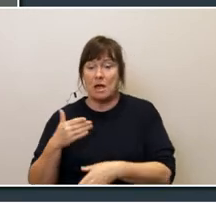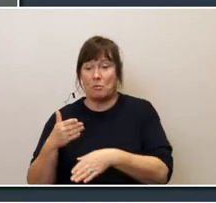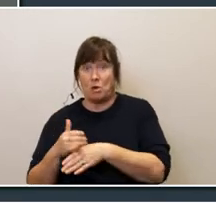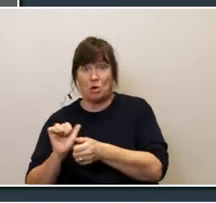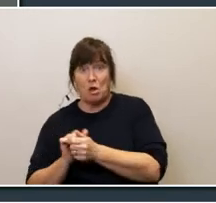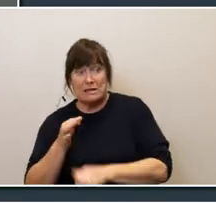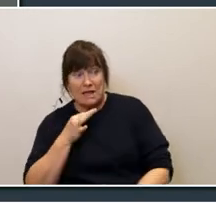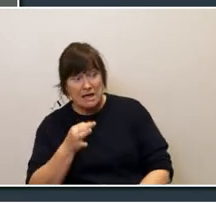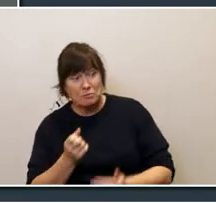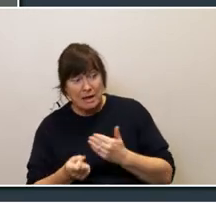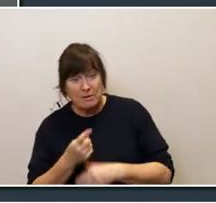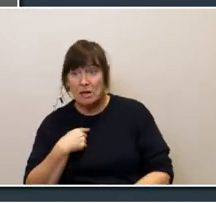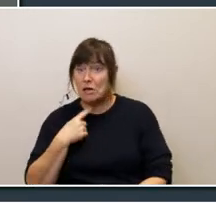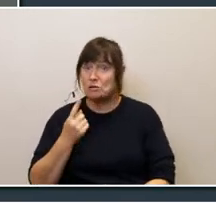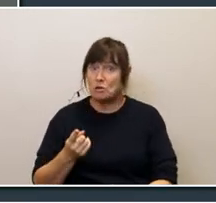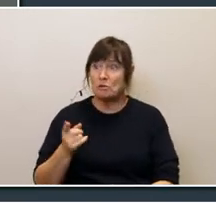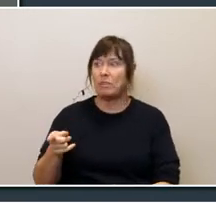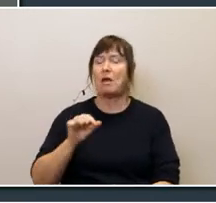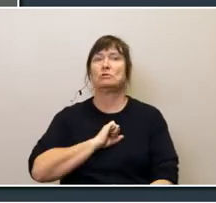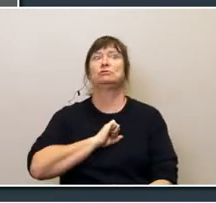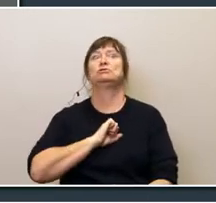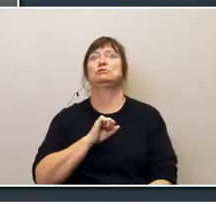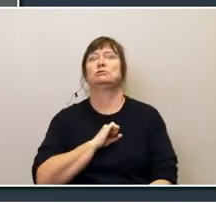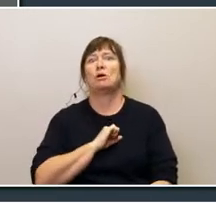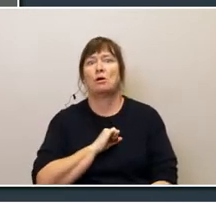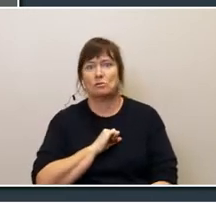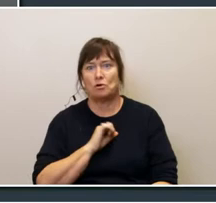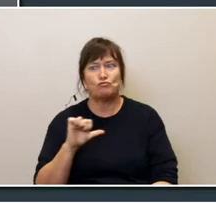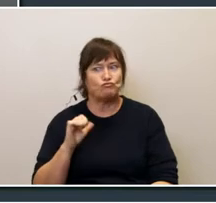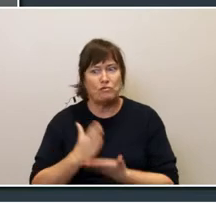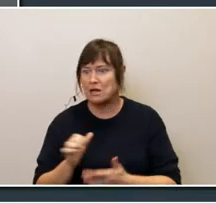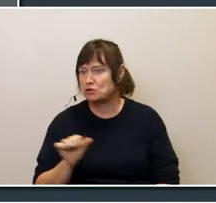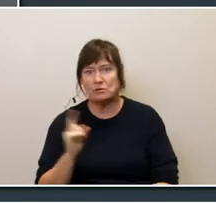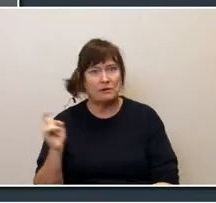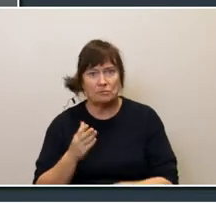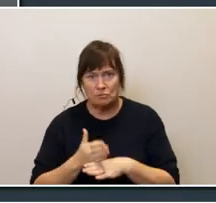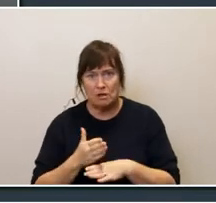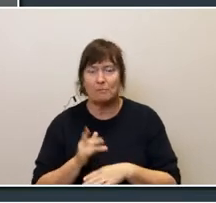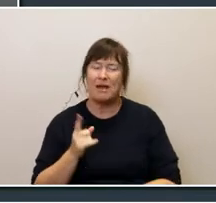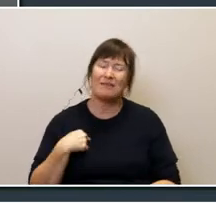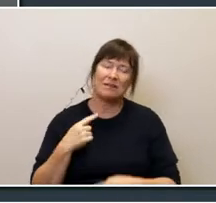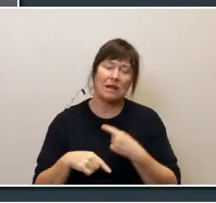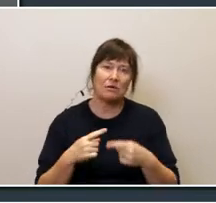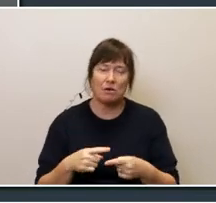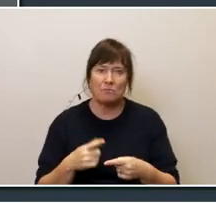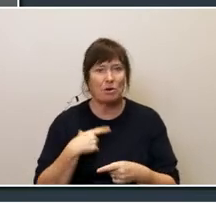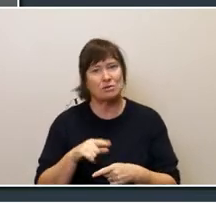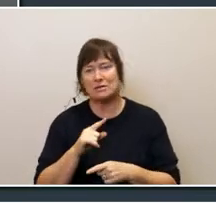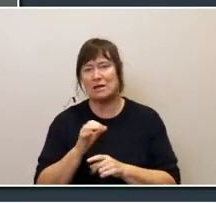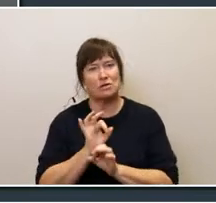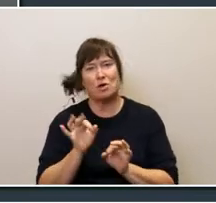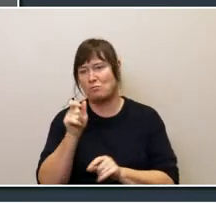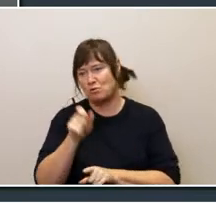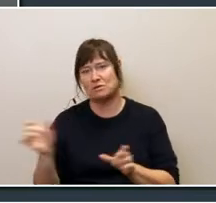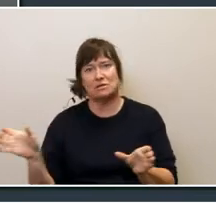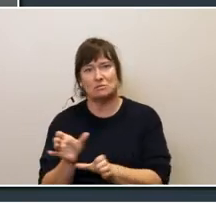wondered what was wrong and I told them and they were completely shocked and said I wasn't supposed to be at work. I needed to keep going though because no one was able to take my